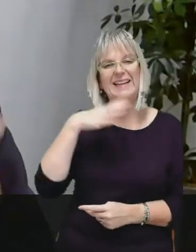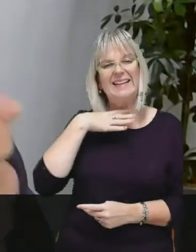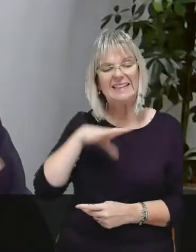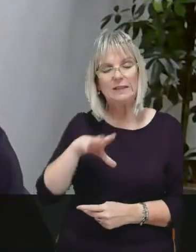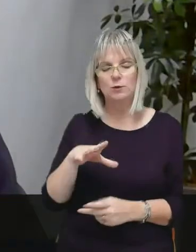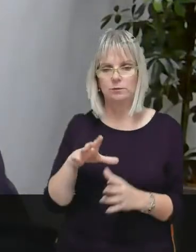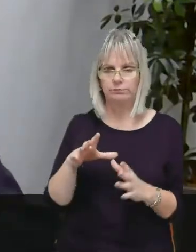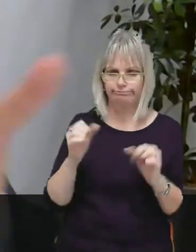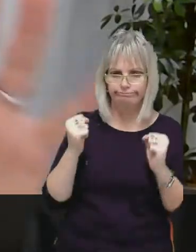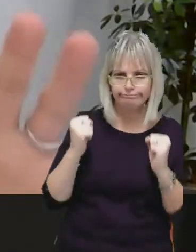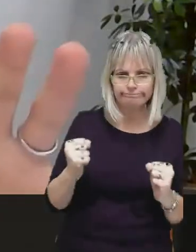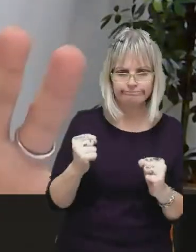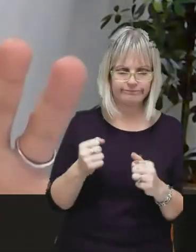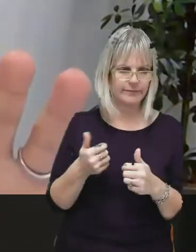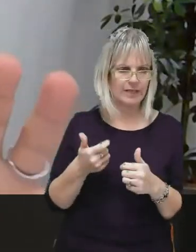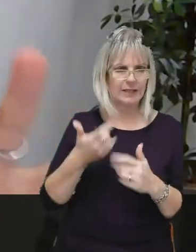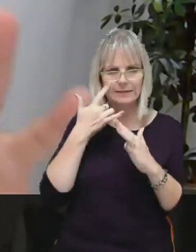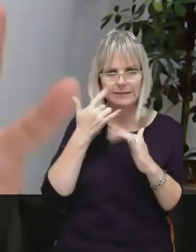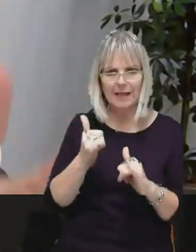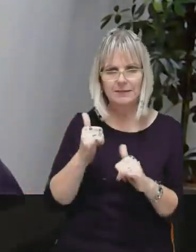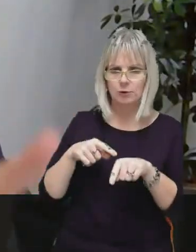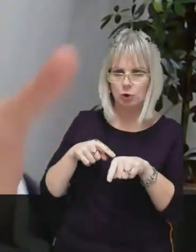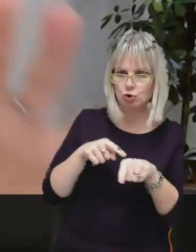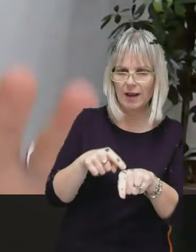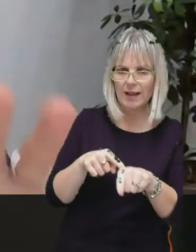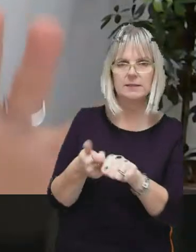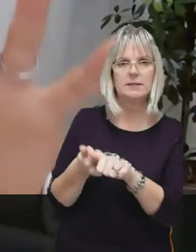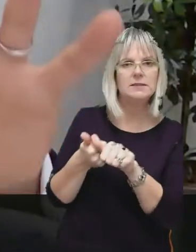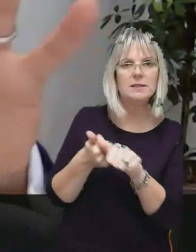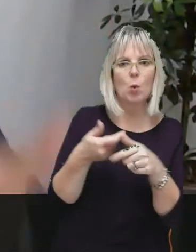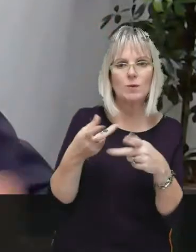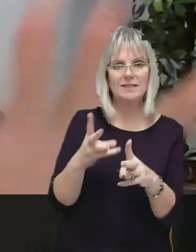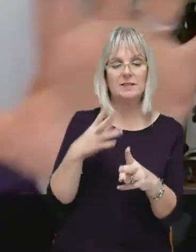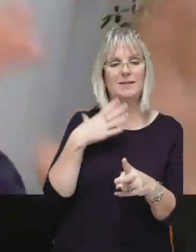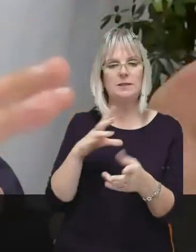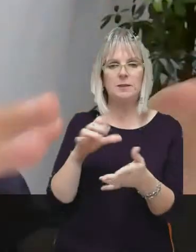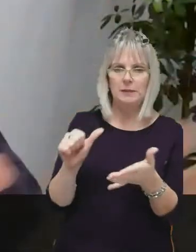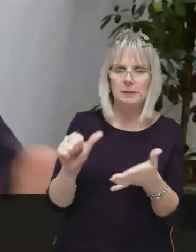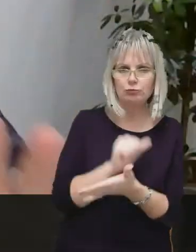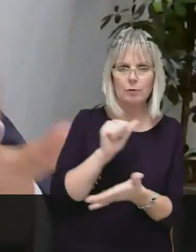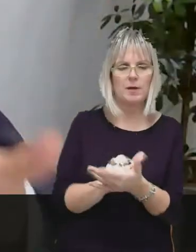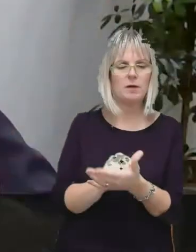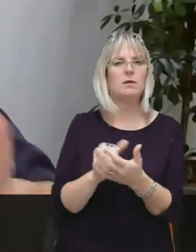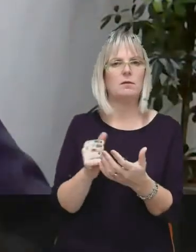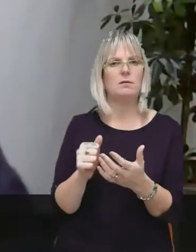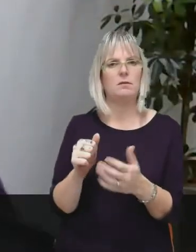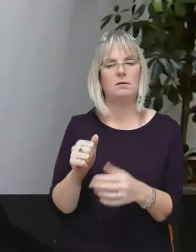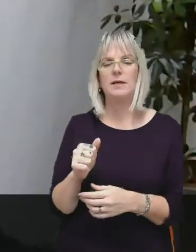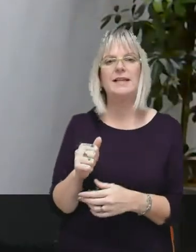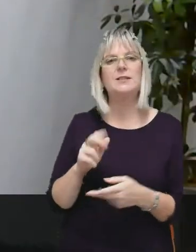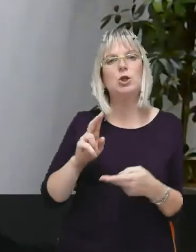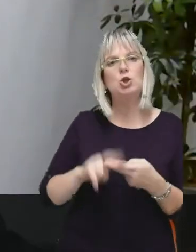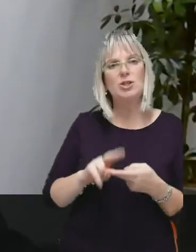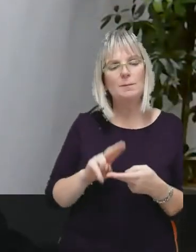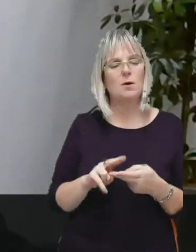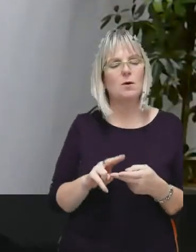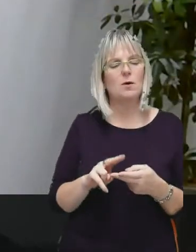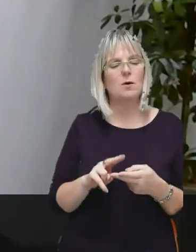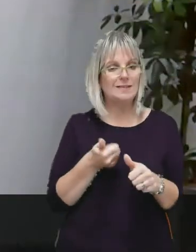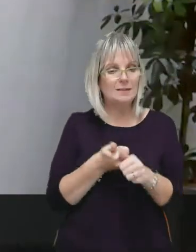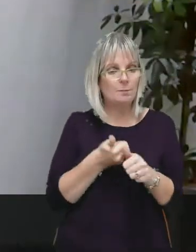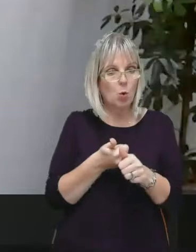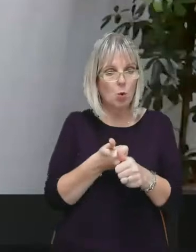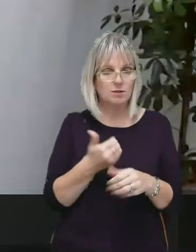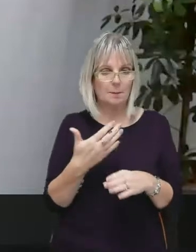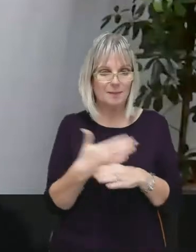support our businesses. It's far cheaper to support businesses to stop them going bust and to keep people on furlough, to stop them being